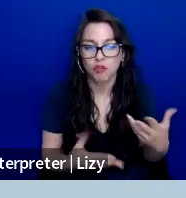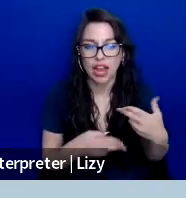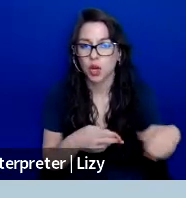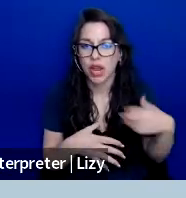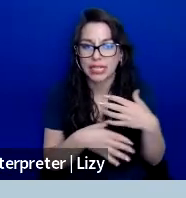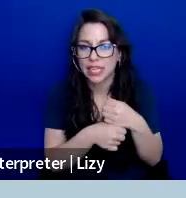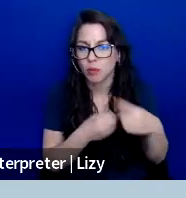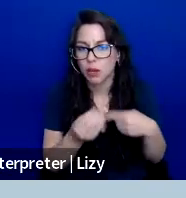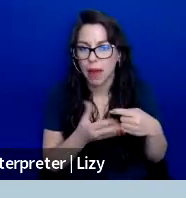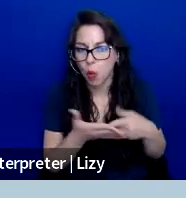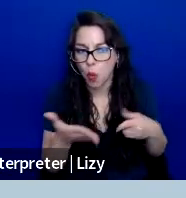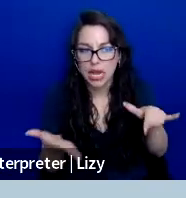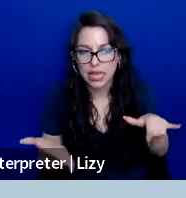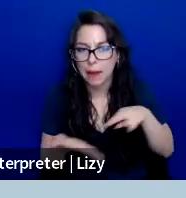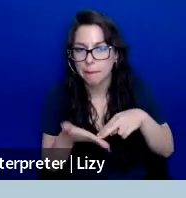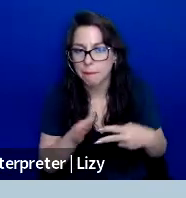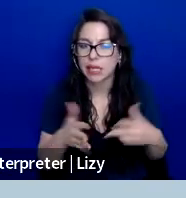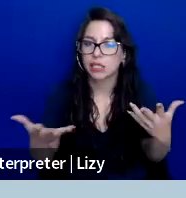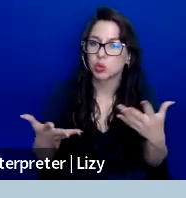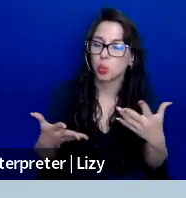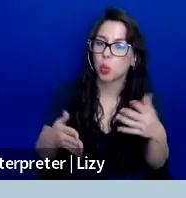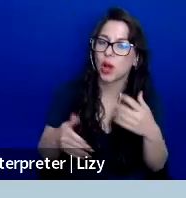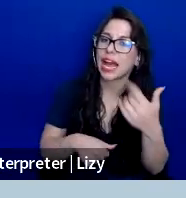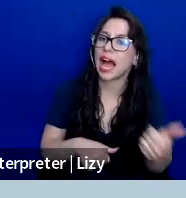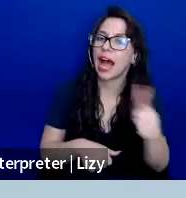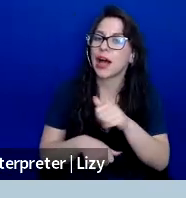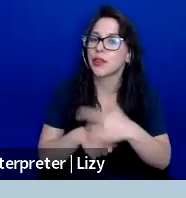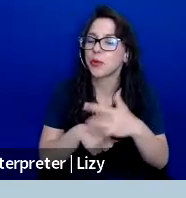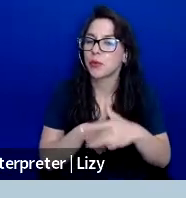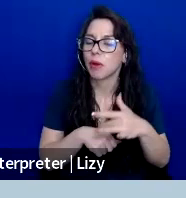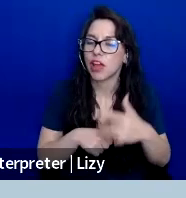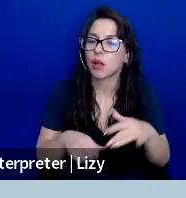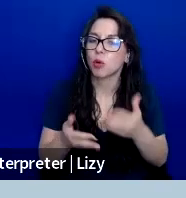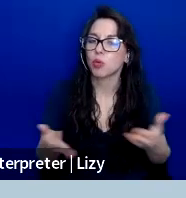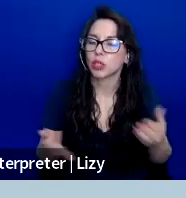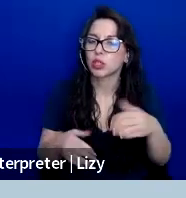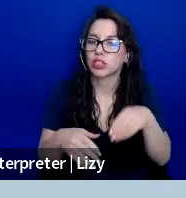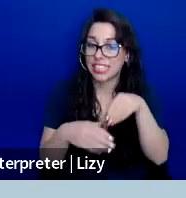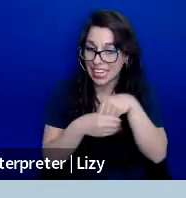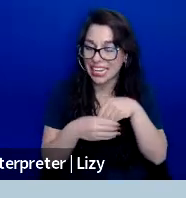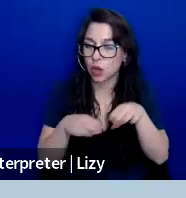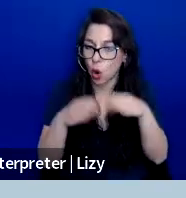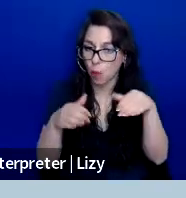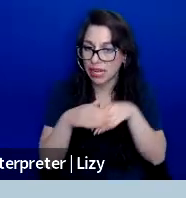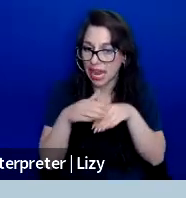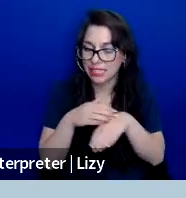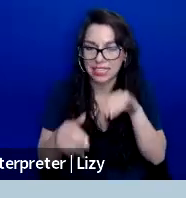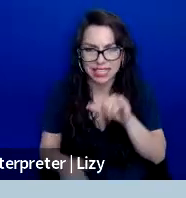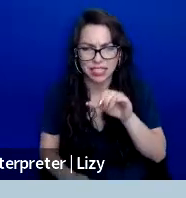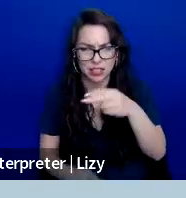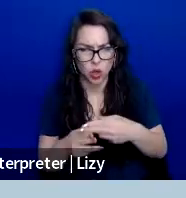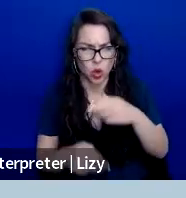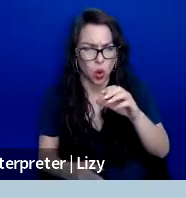of those resources that we have on Open Access, the core boards. Sure. Yeah, so there's a lot